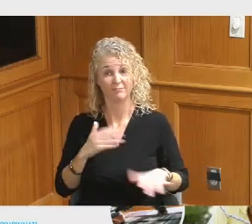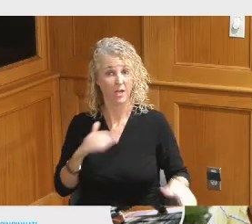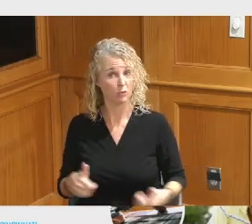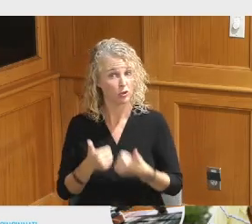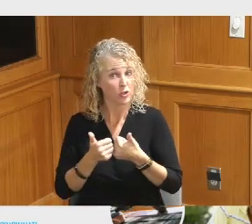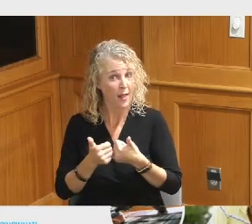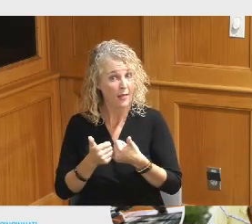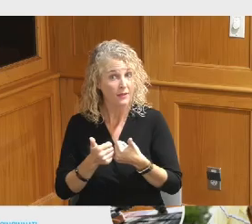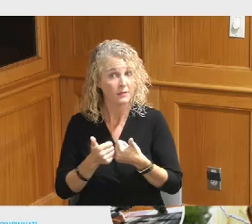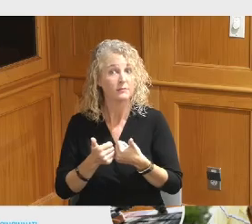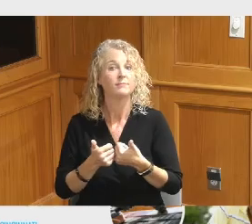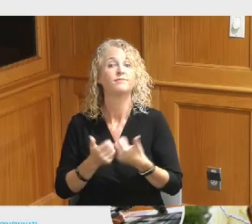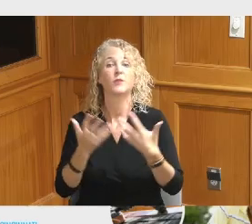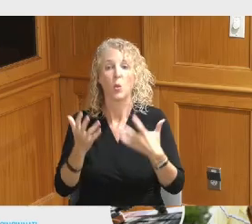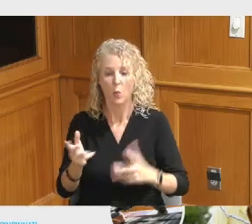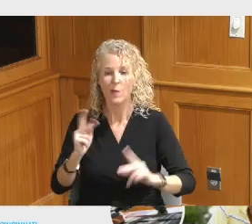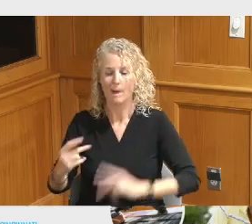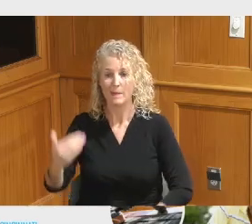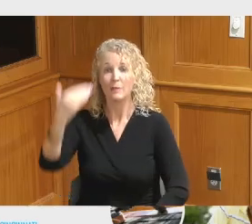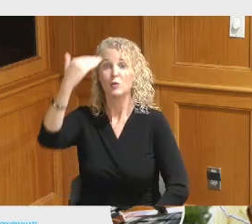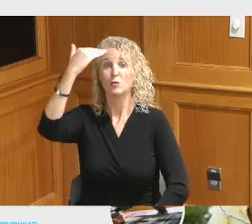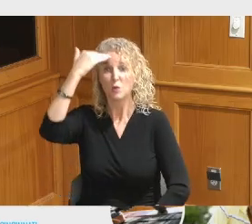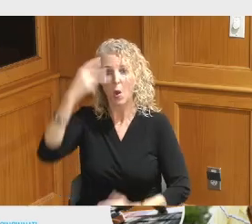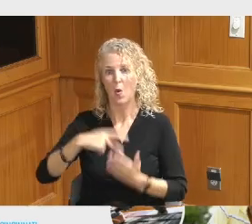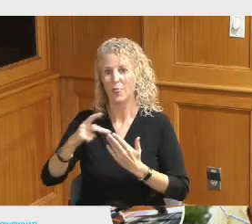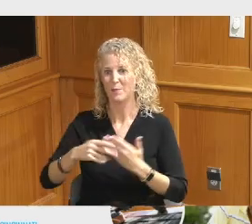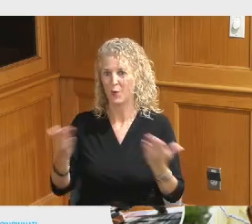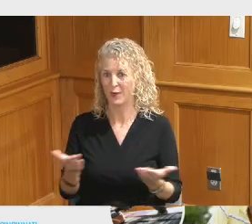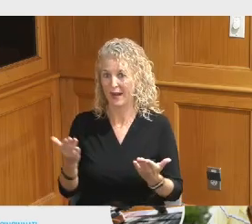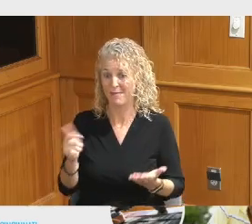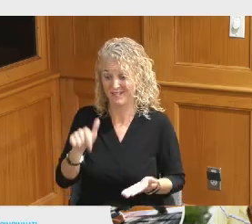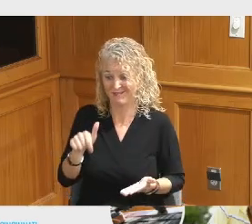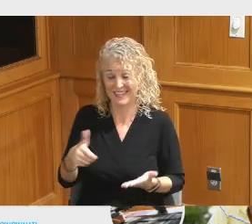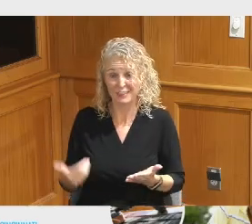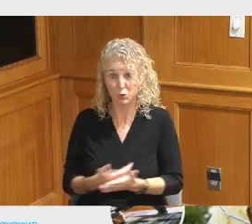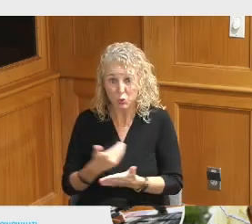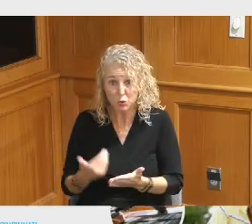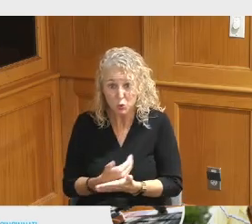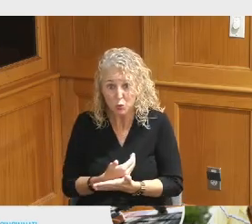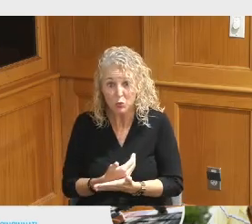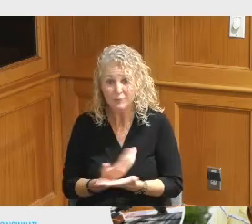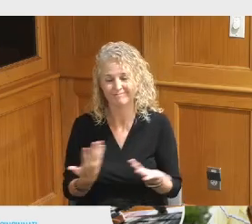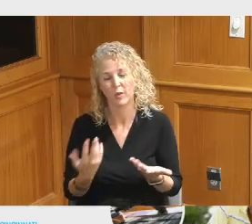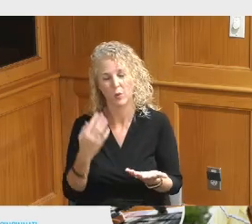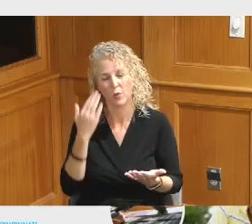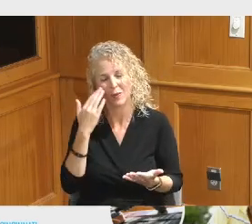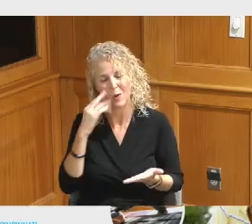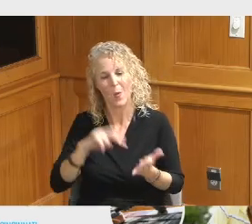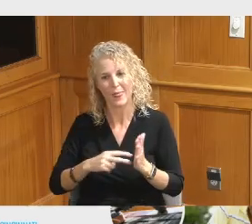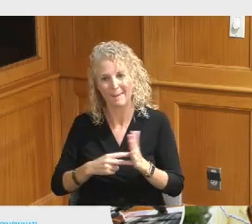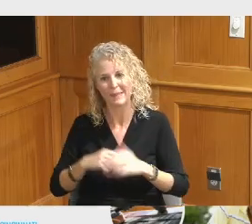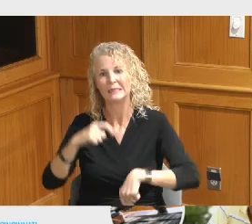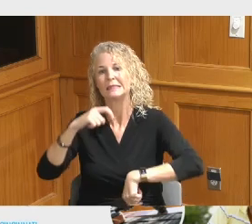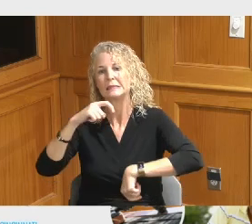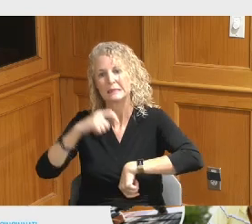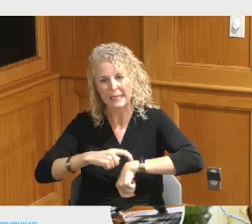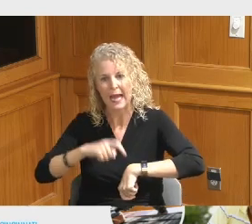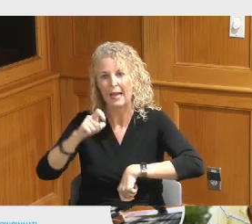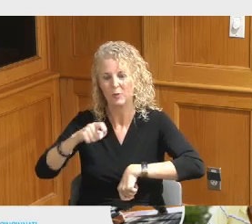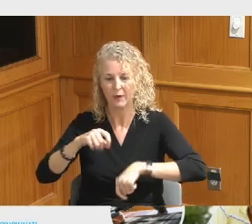we have to make sure homeowners know this program exists, right? This is a new offering and it just takes time. So I also want to offer that